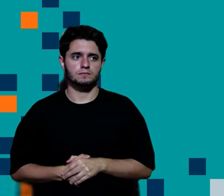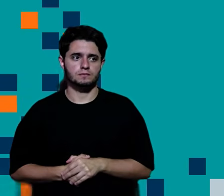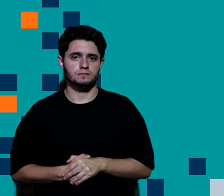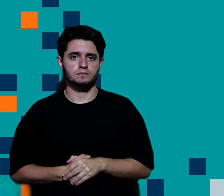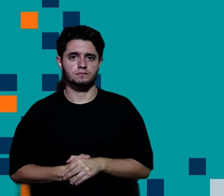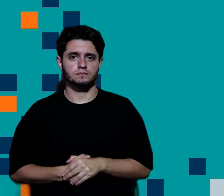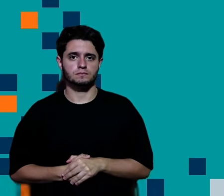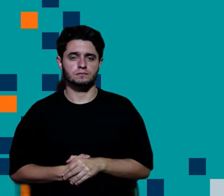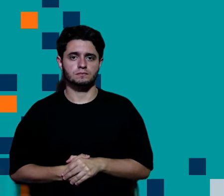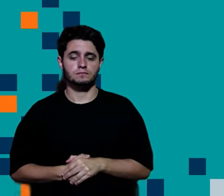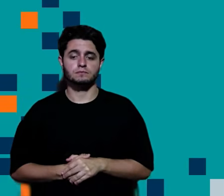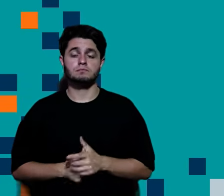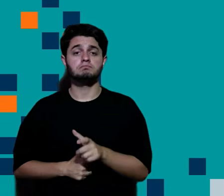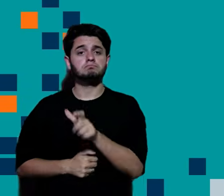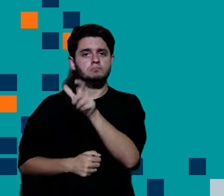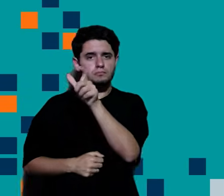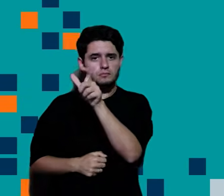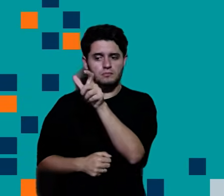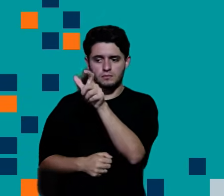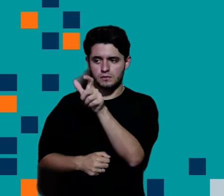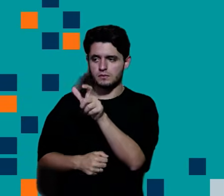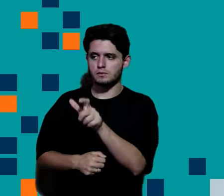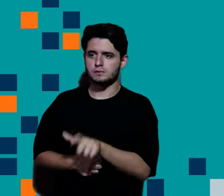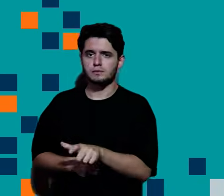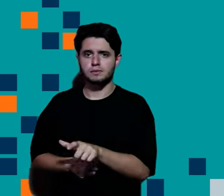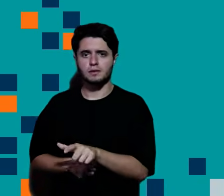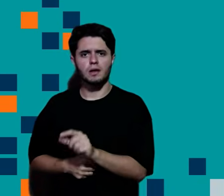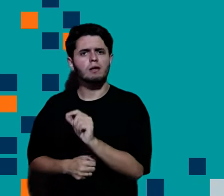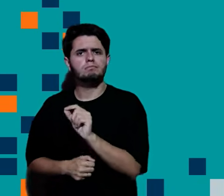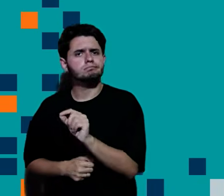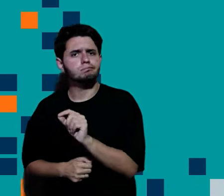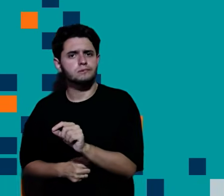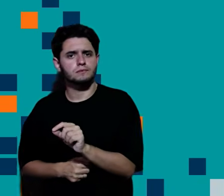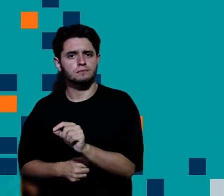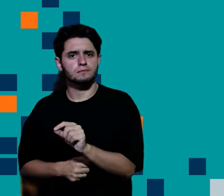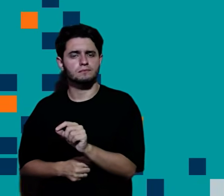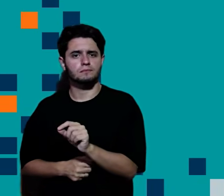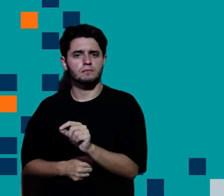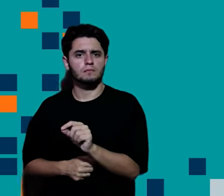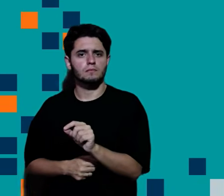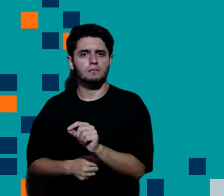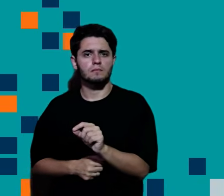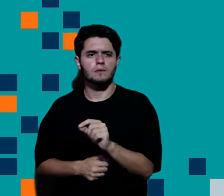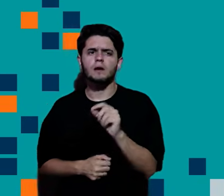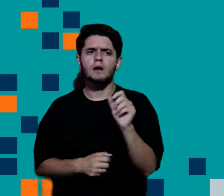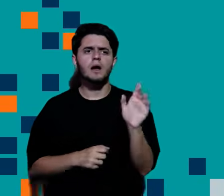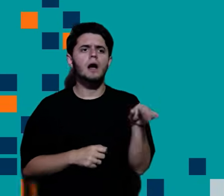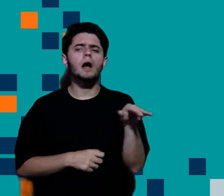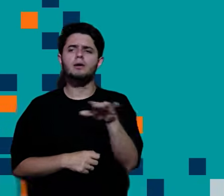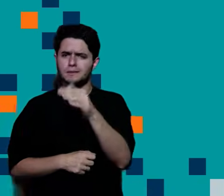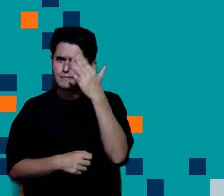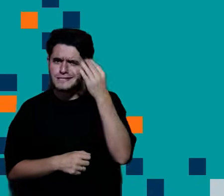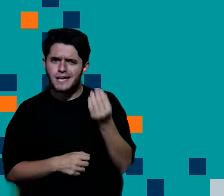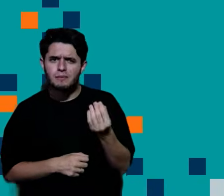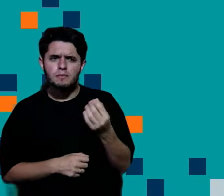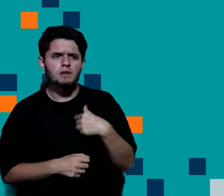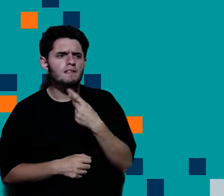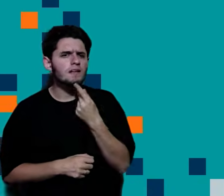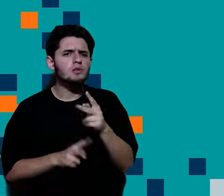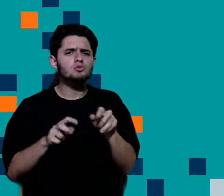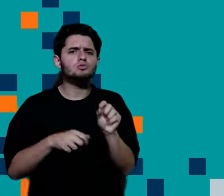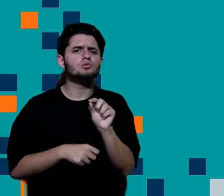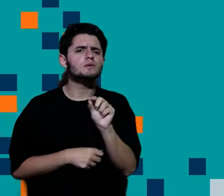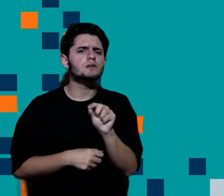Who is this fine-looking gentleman? Anybody know? Any guesses? Shall I give you a